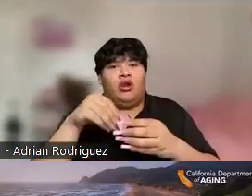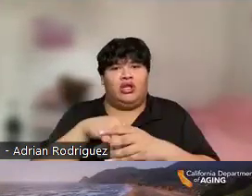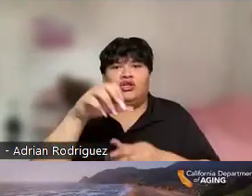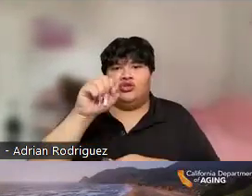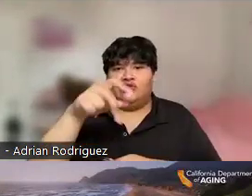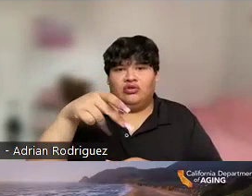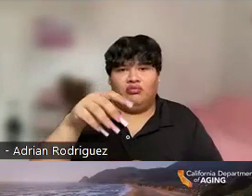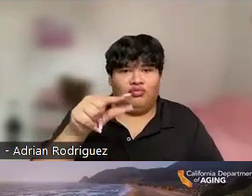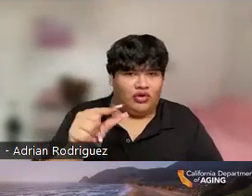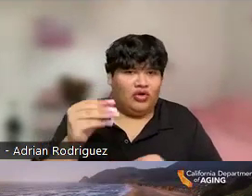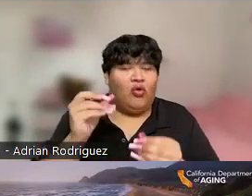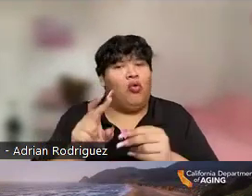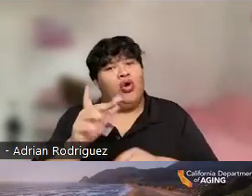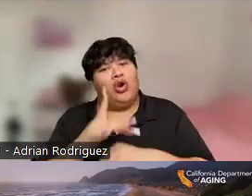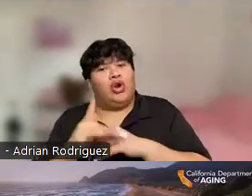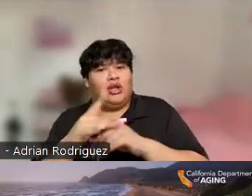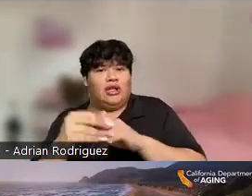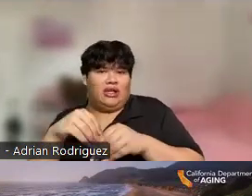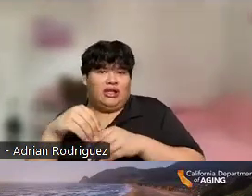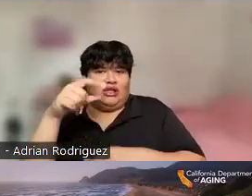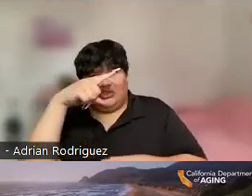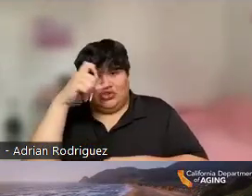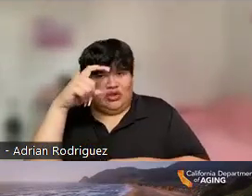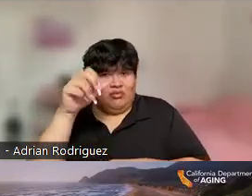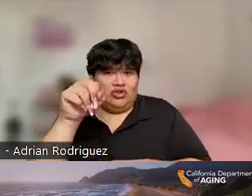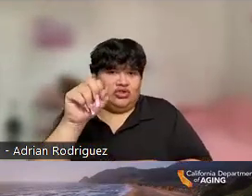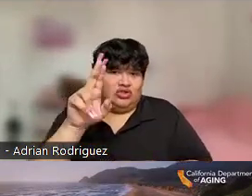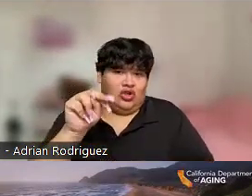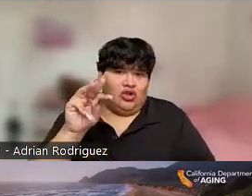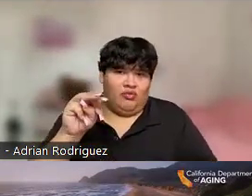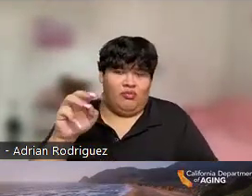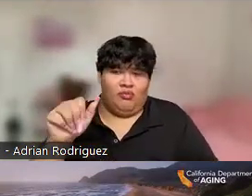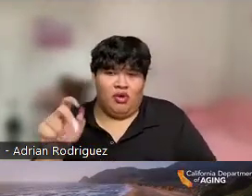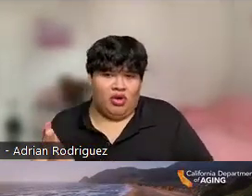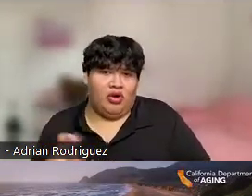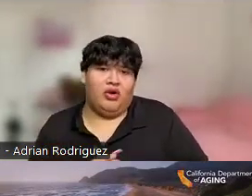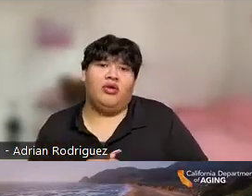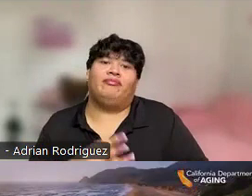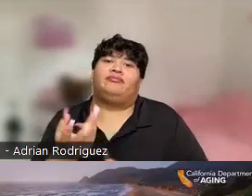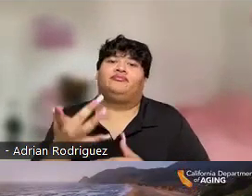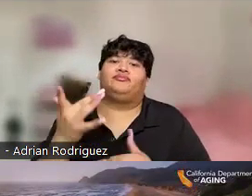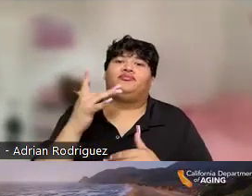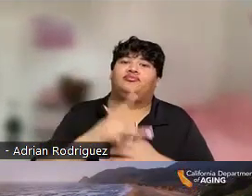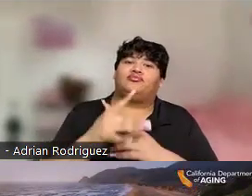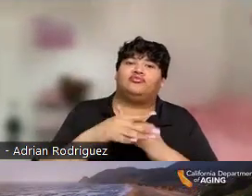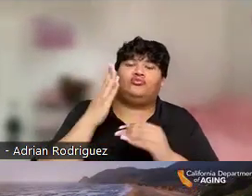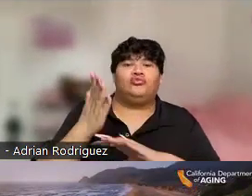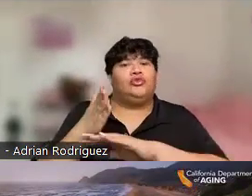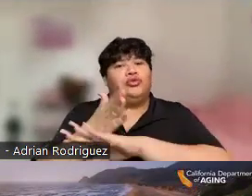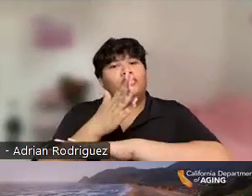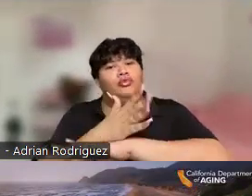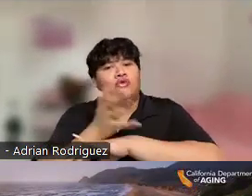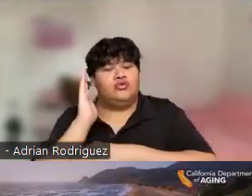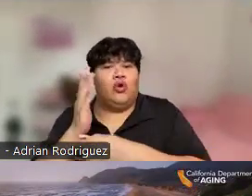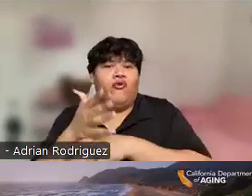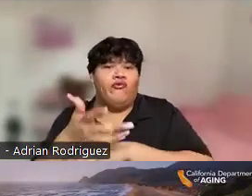kind of targeting around the May timeframe, but it may be early summer. Improvements will continue over time, but we just wanted to share this